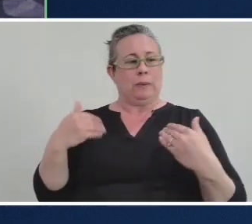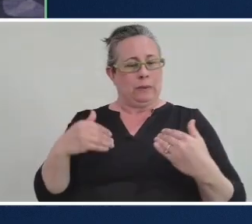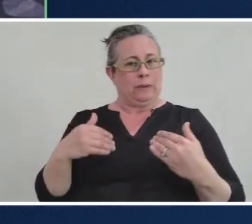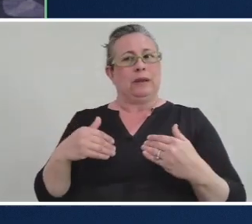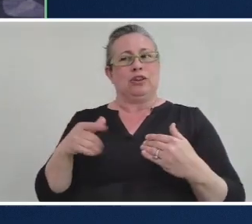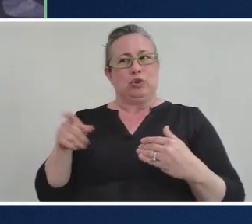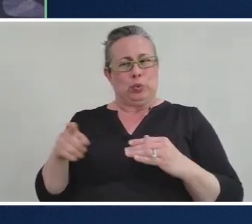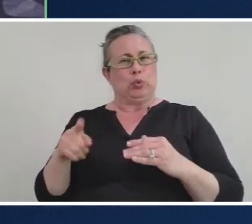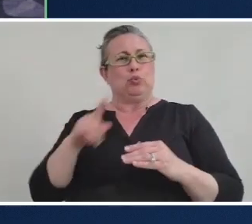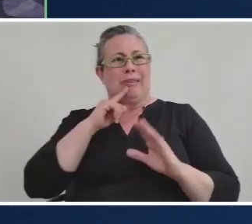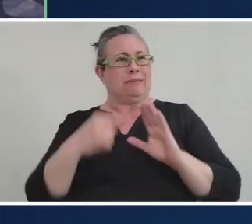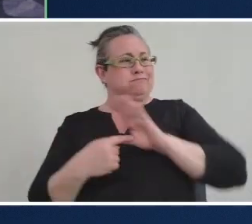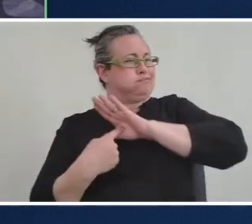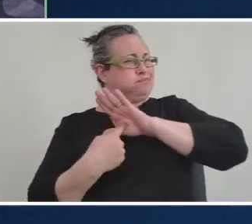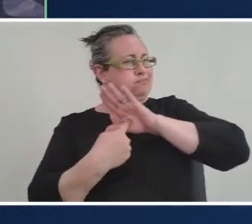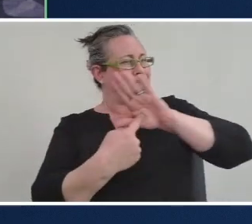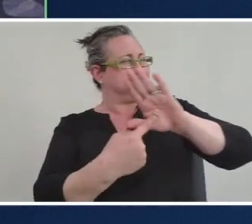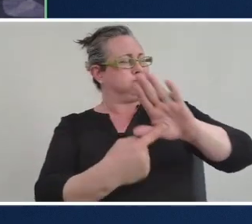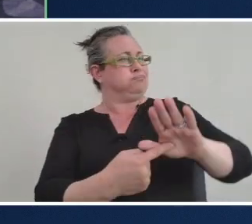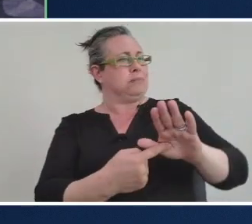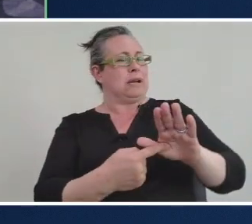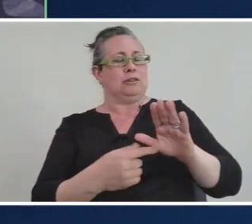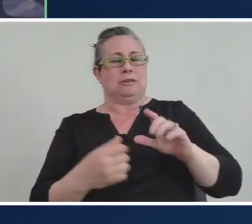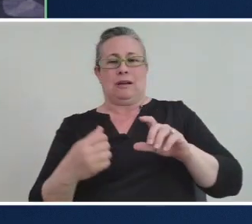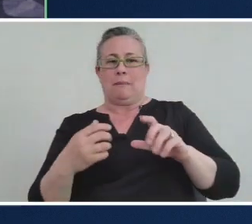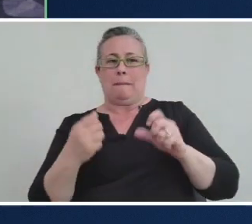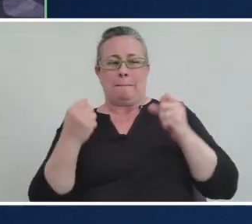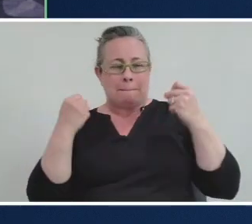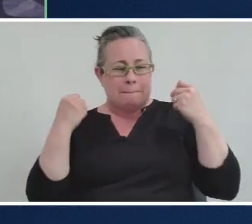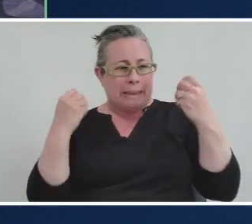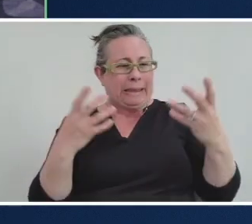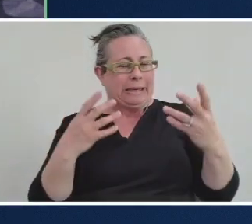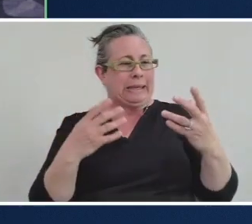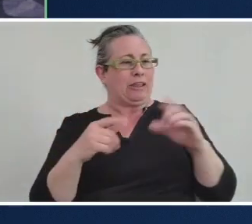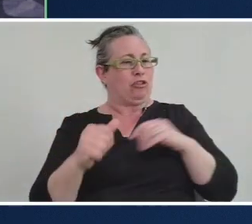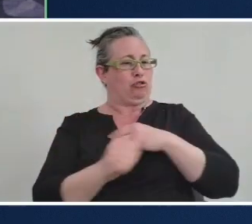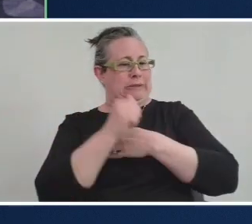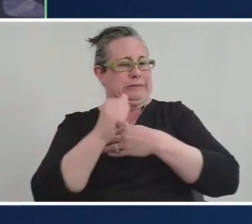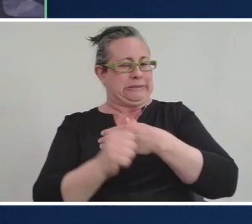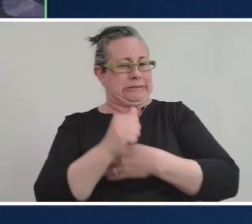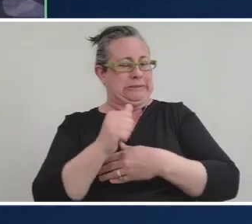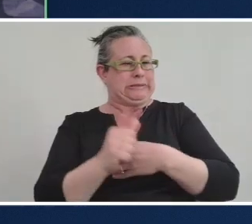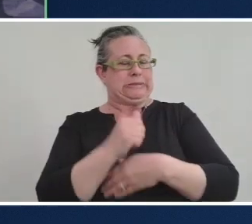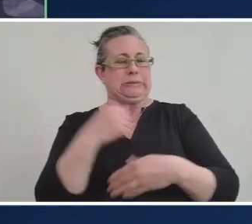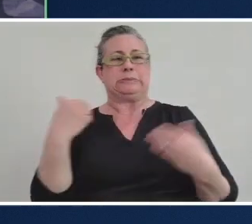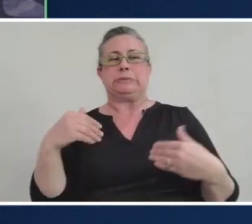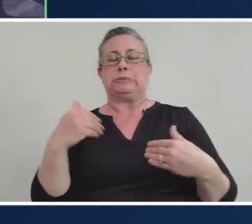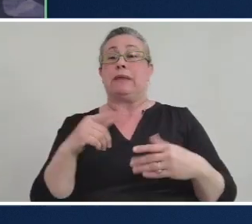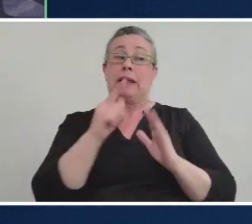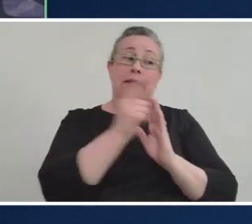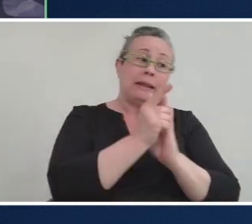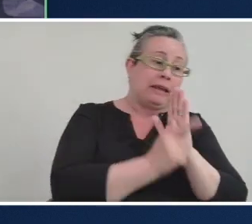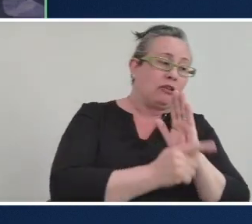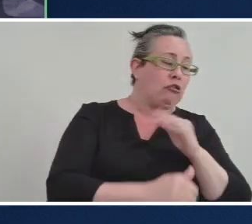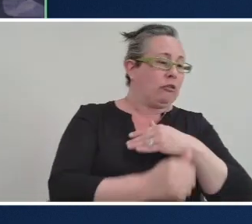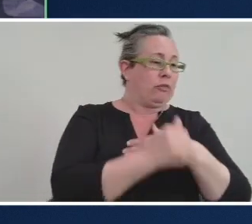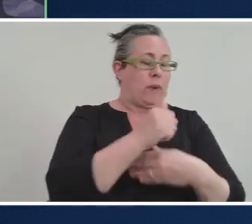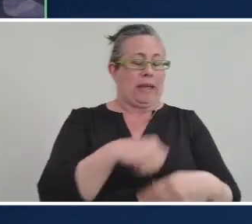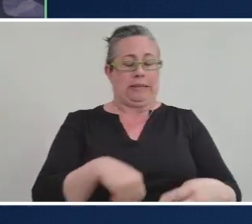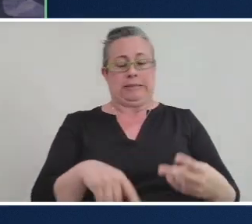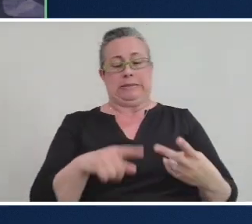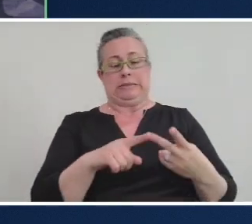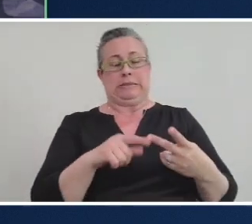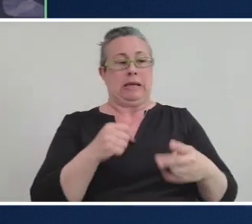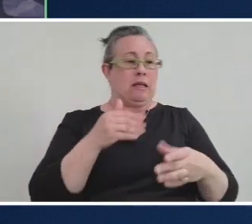that a widening community of defenders is experiencing. So it's the legal threats and lawsuits, it's